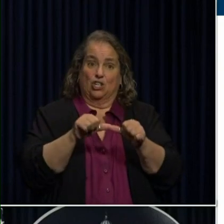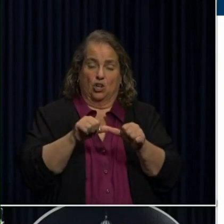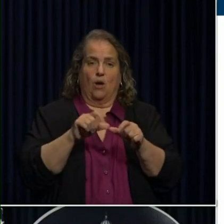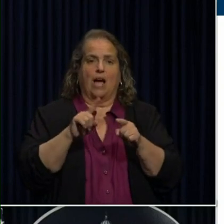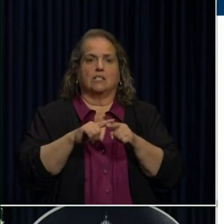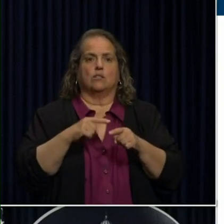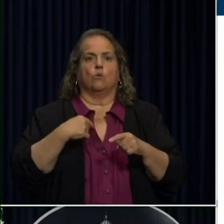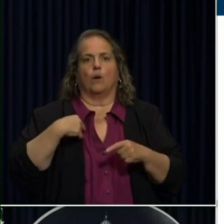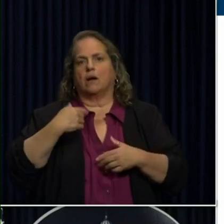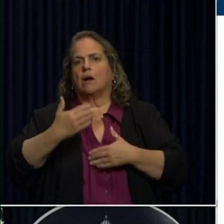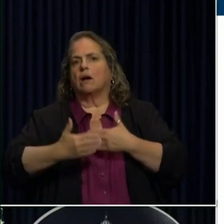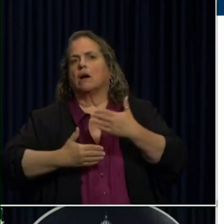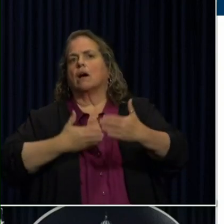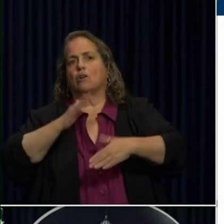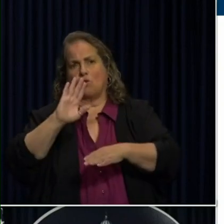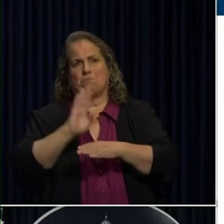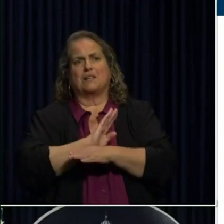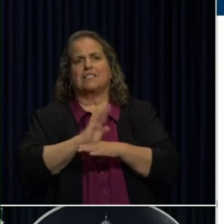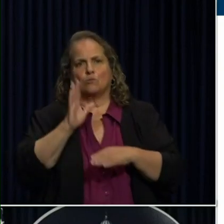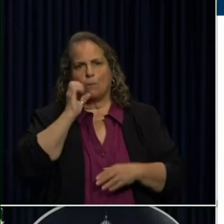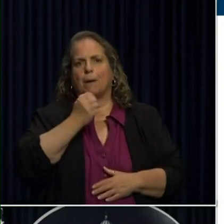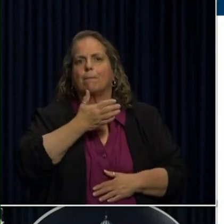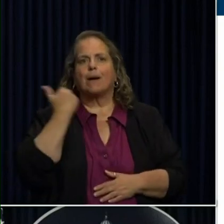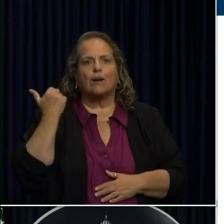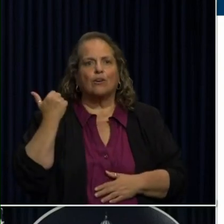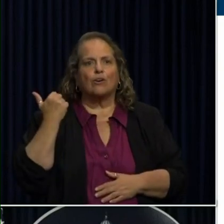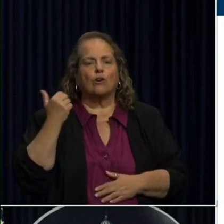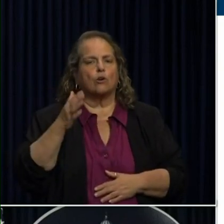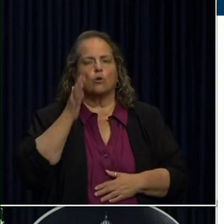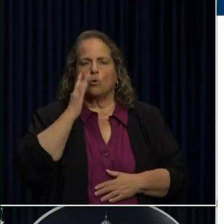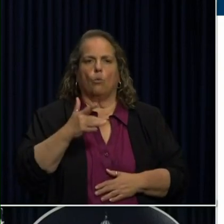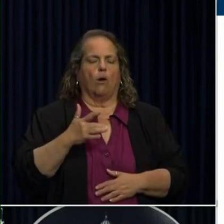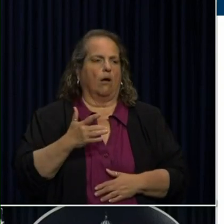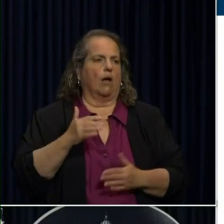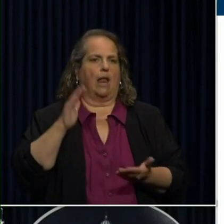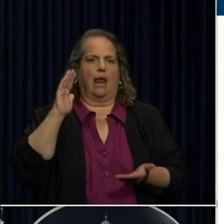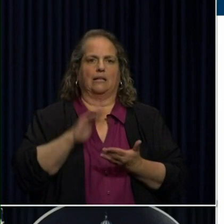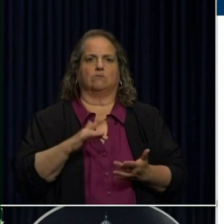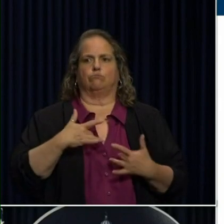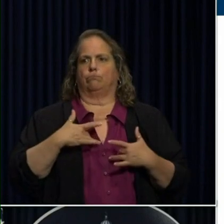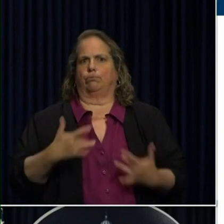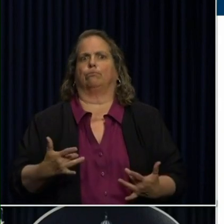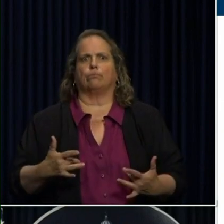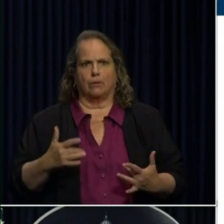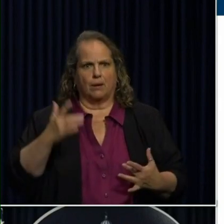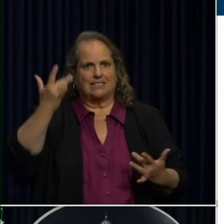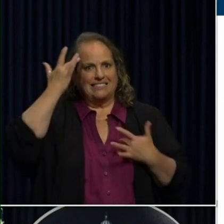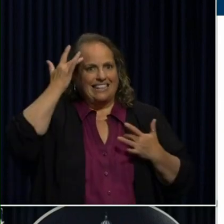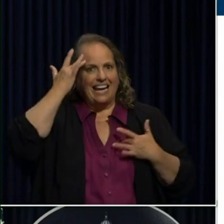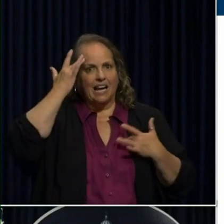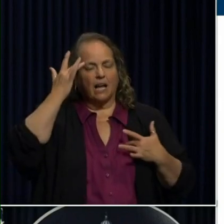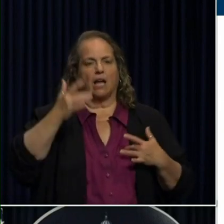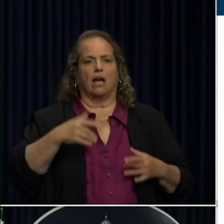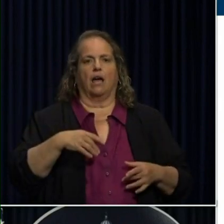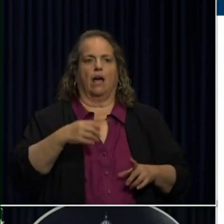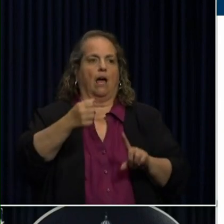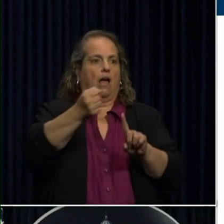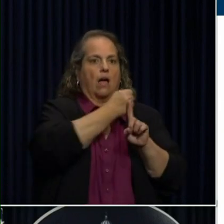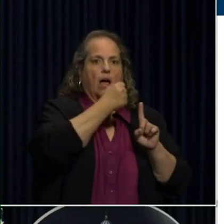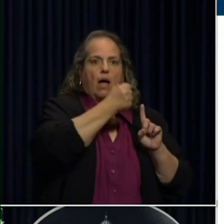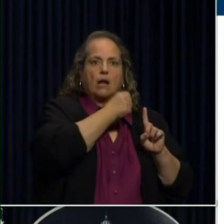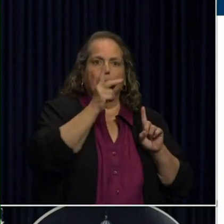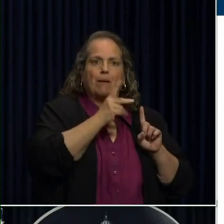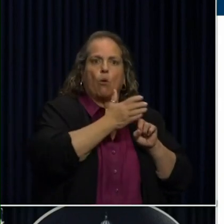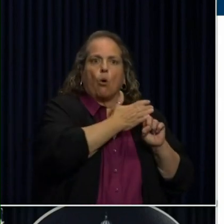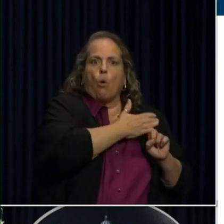going to be better off. You're going to have less likelihood of losing a portion of your workforce to being quarantined. It's certainly